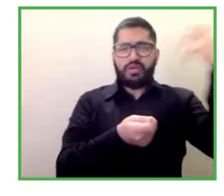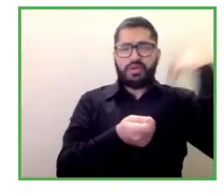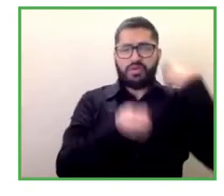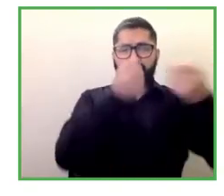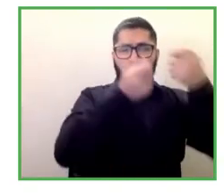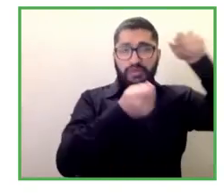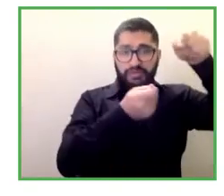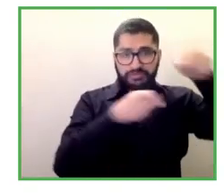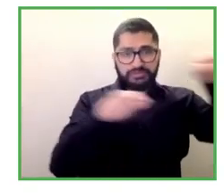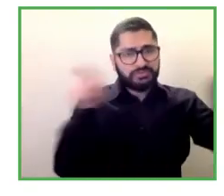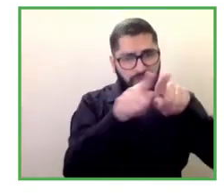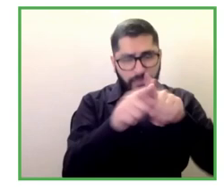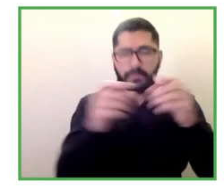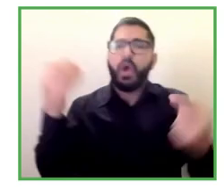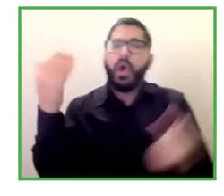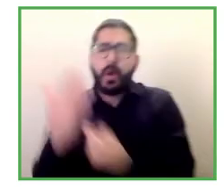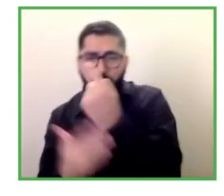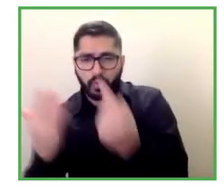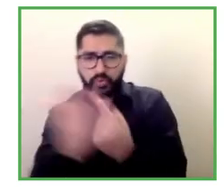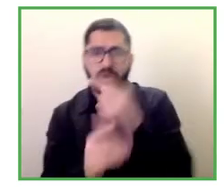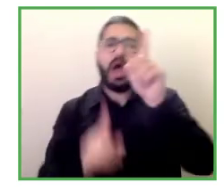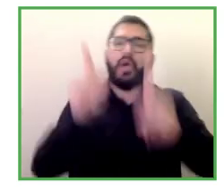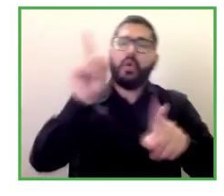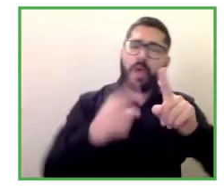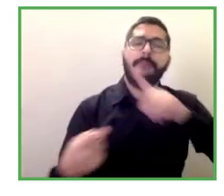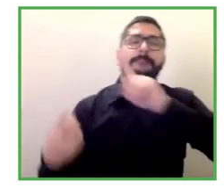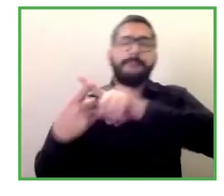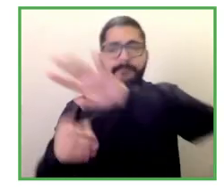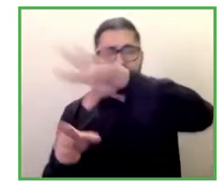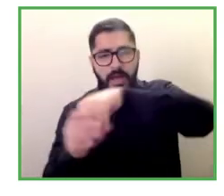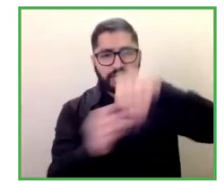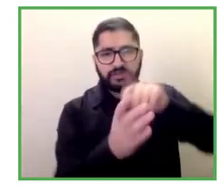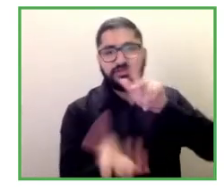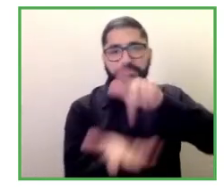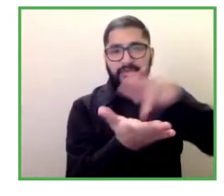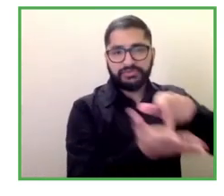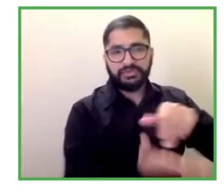opportunities, including microloans and other types of initiatives.